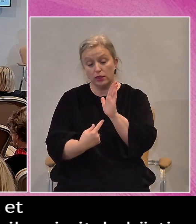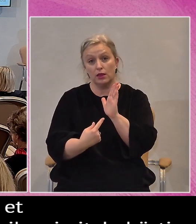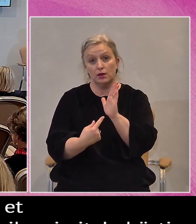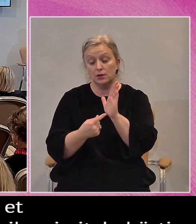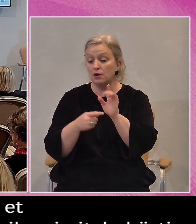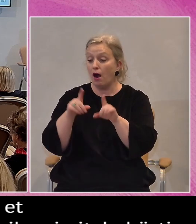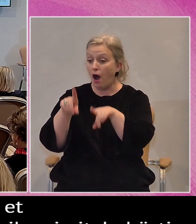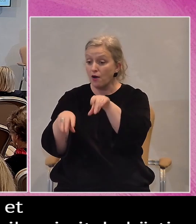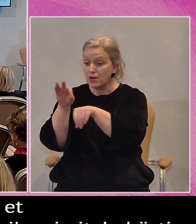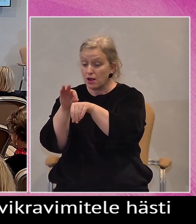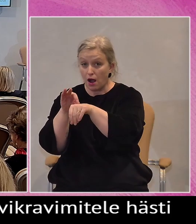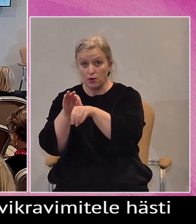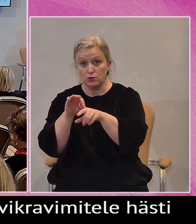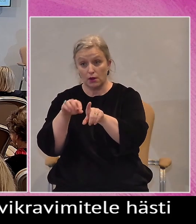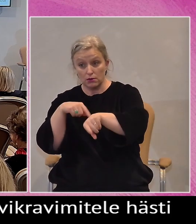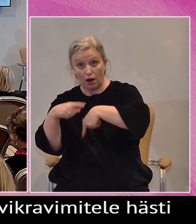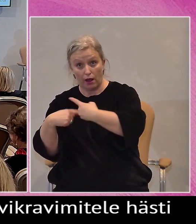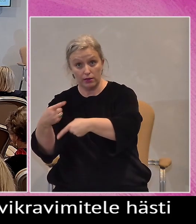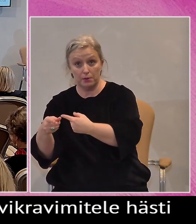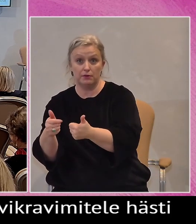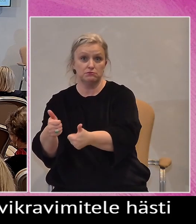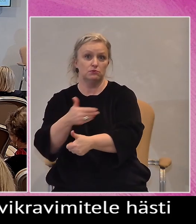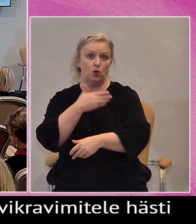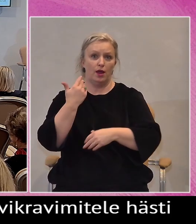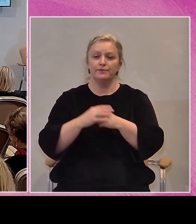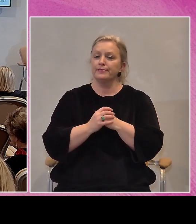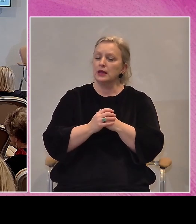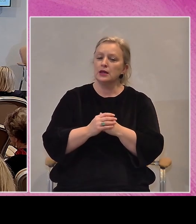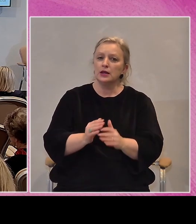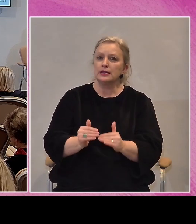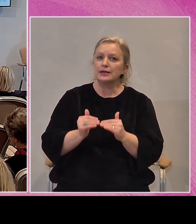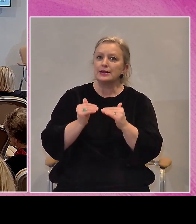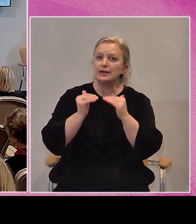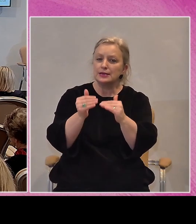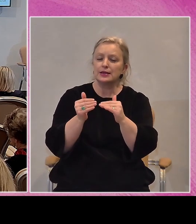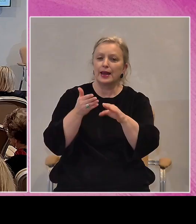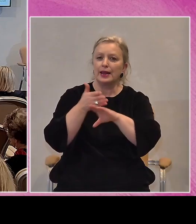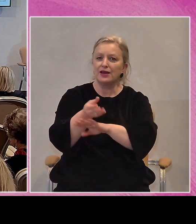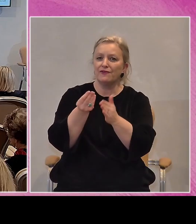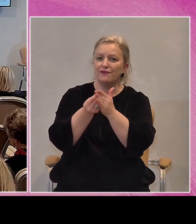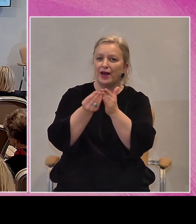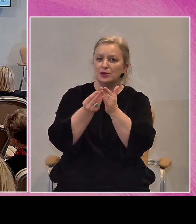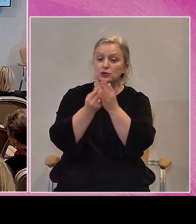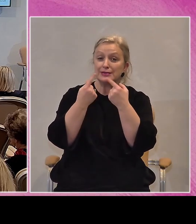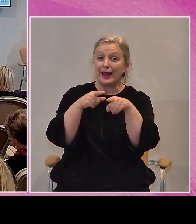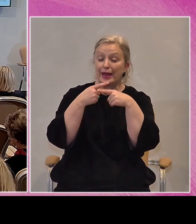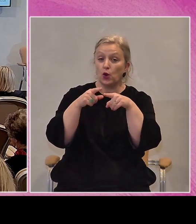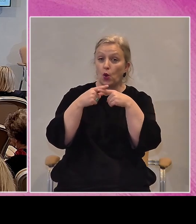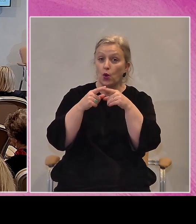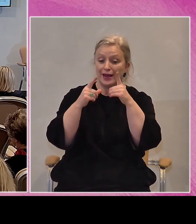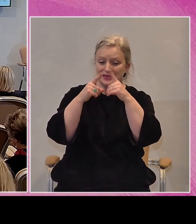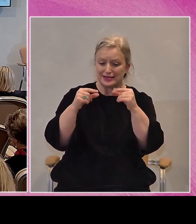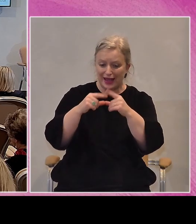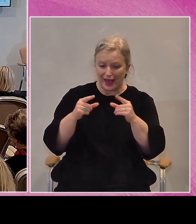healthcare funding assessment regulation is not well applicable to orphan